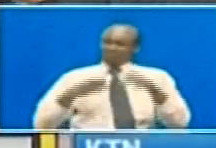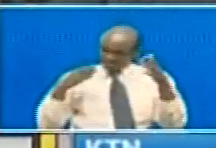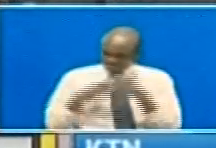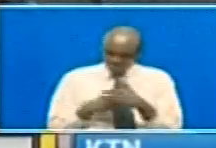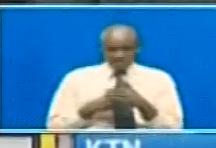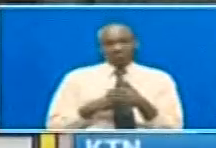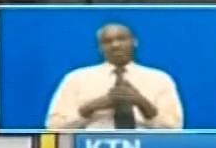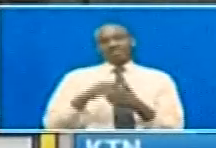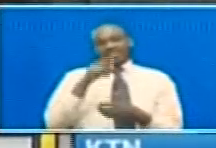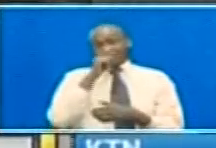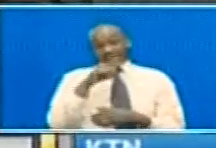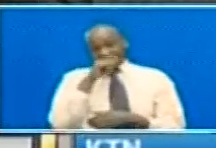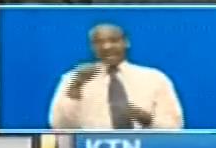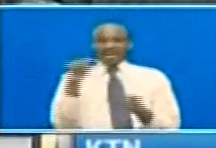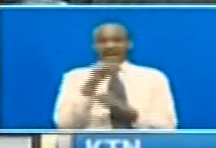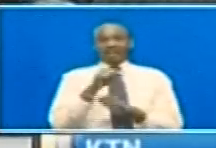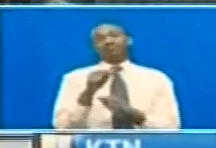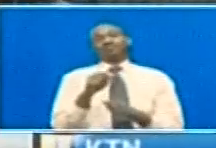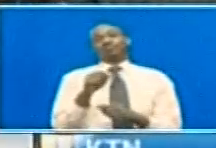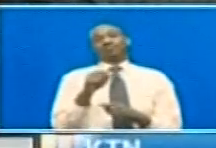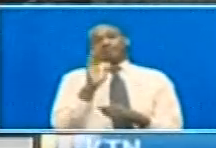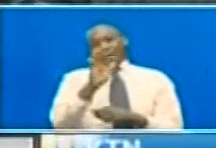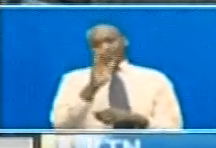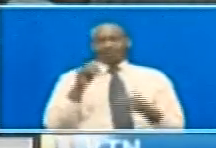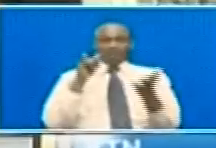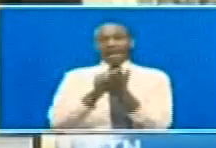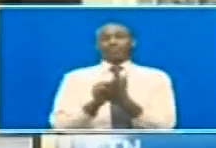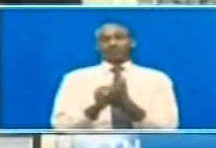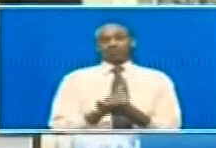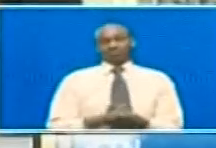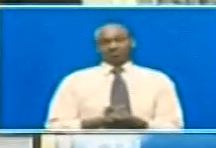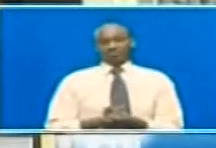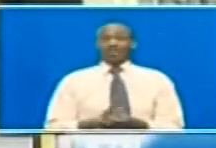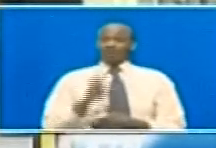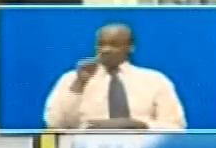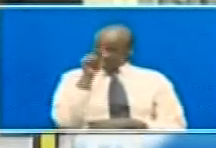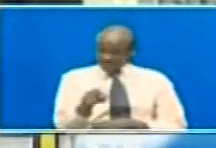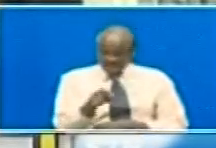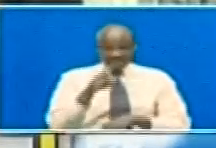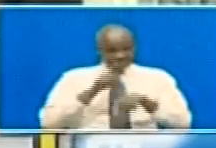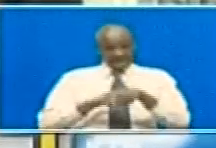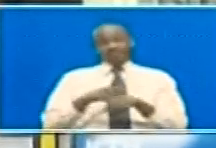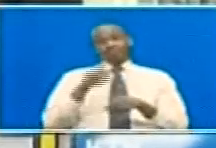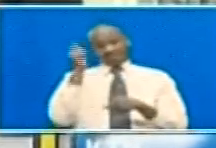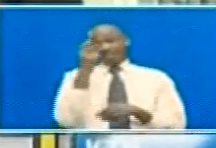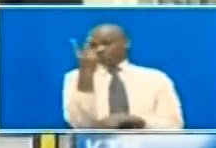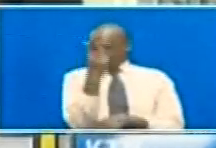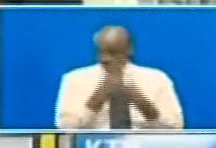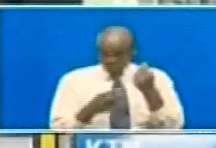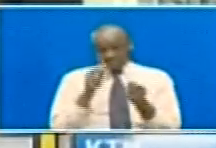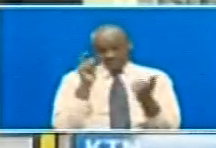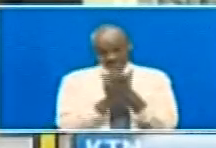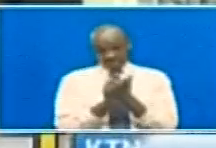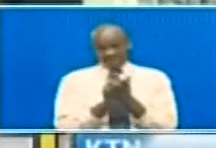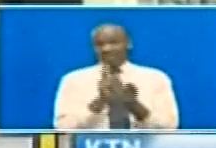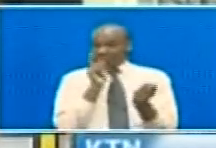Tanzanian registered public vehicles into our airport. As part of the talks held between the two heads of state, the Ministry of